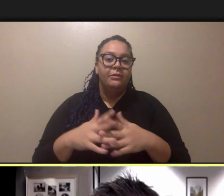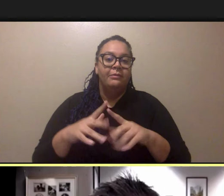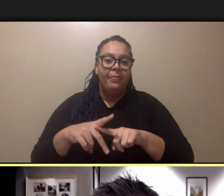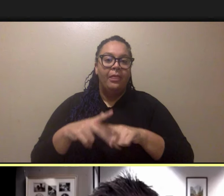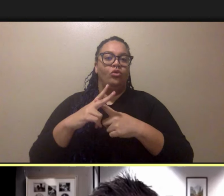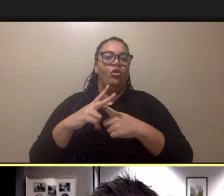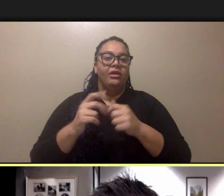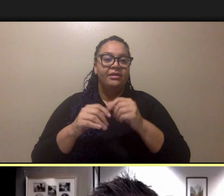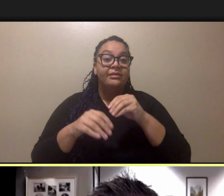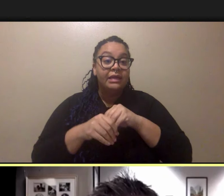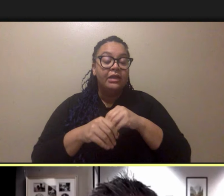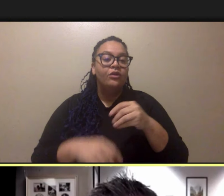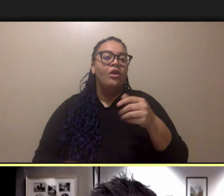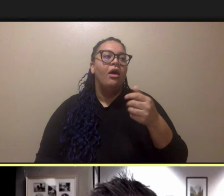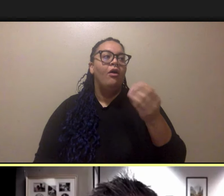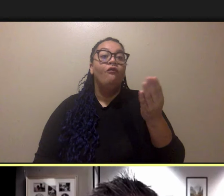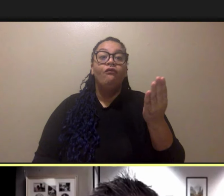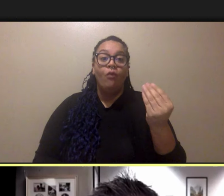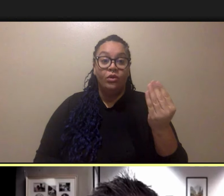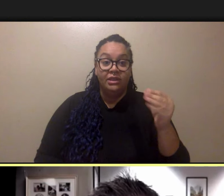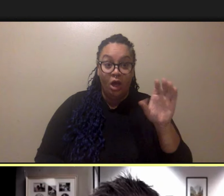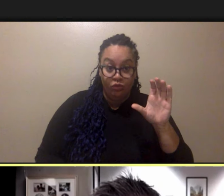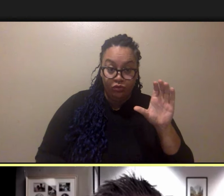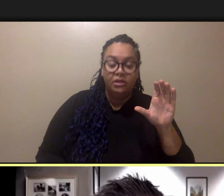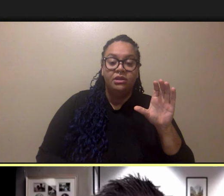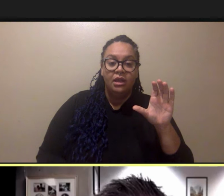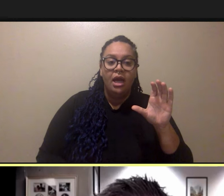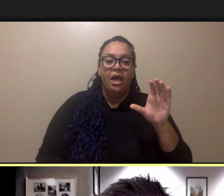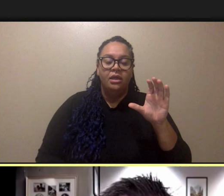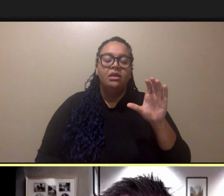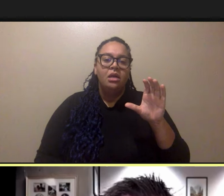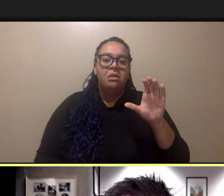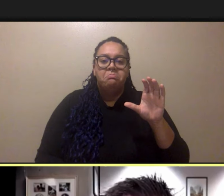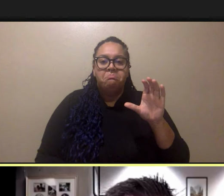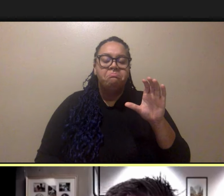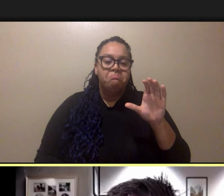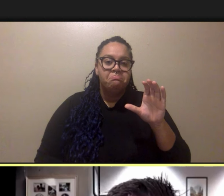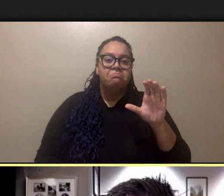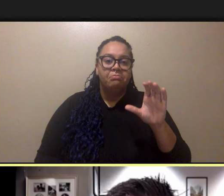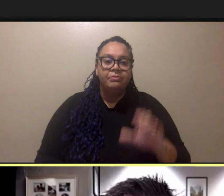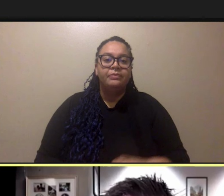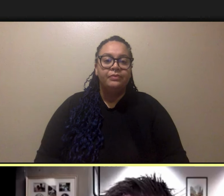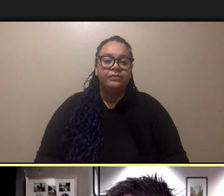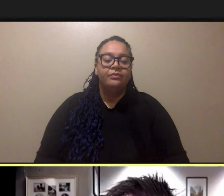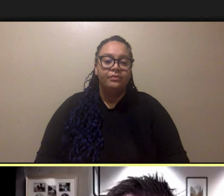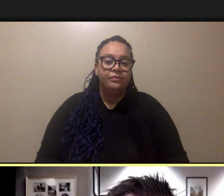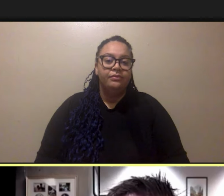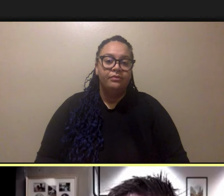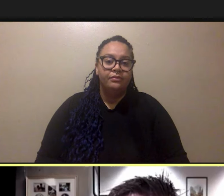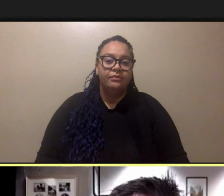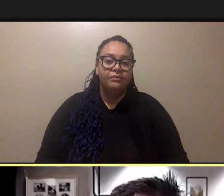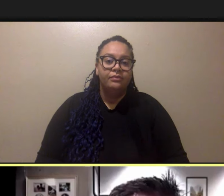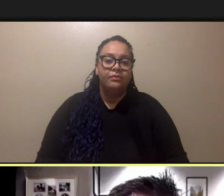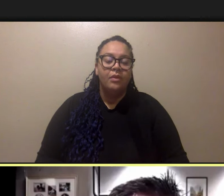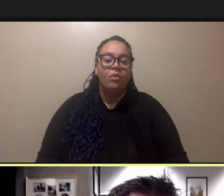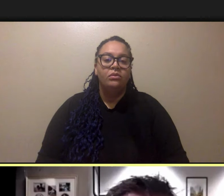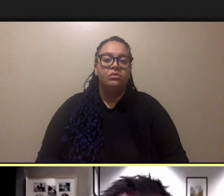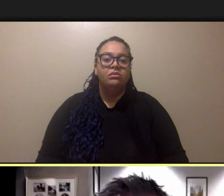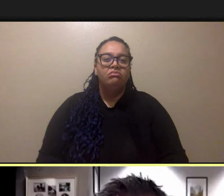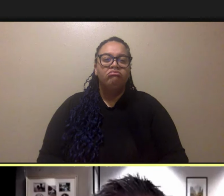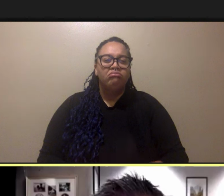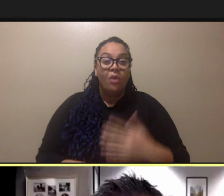started in the 1400s, and the impetus for this was the attempt to increase